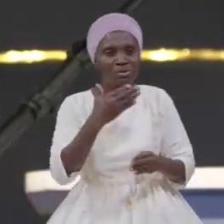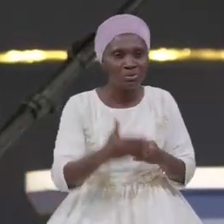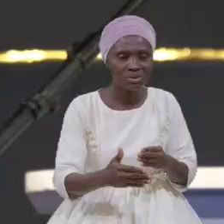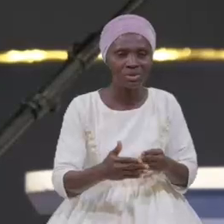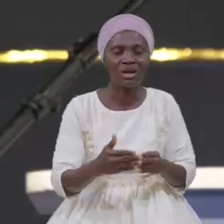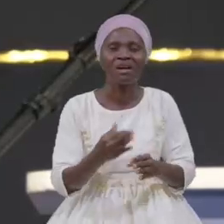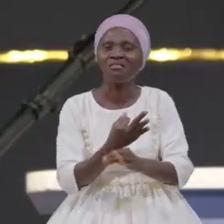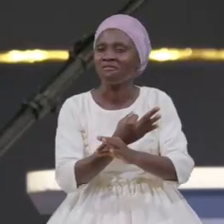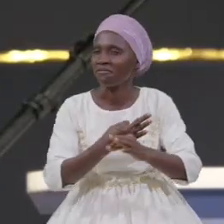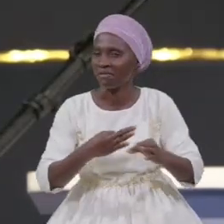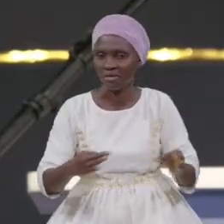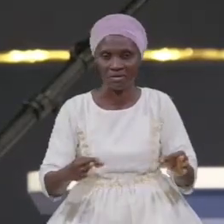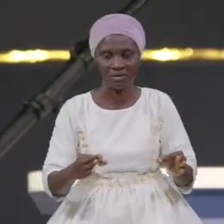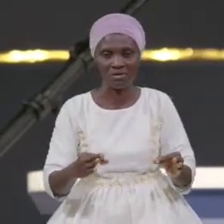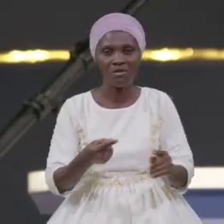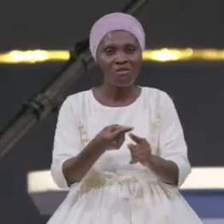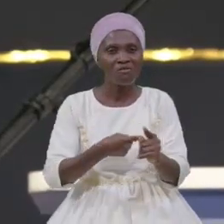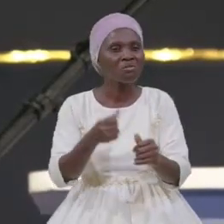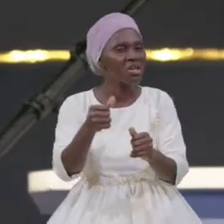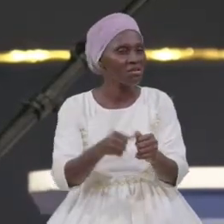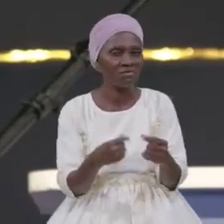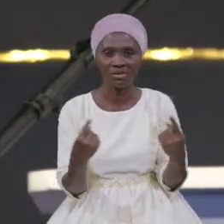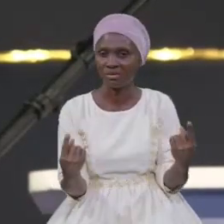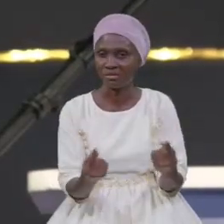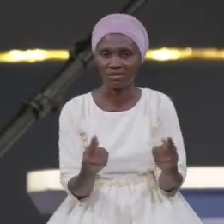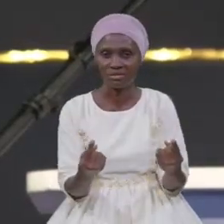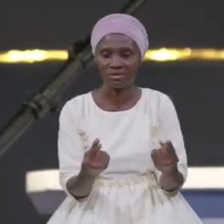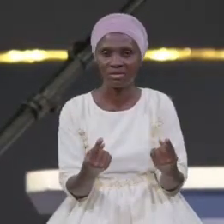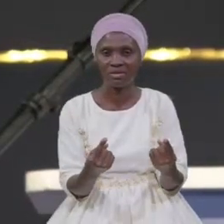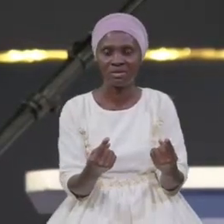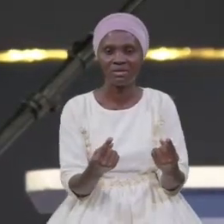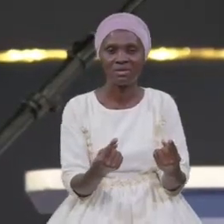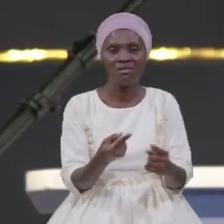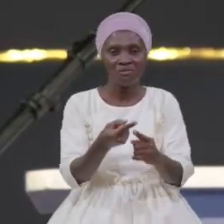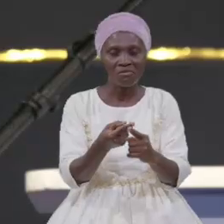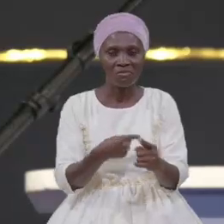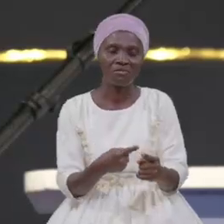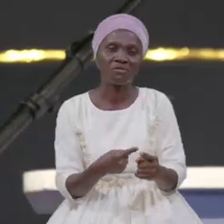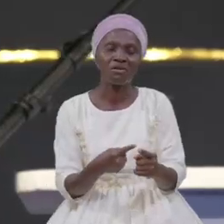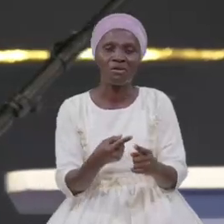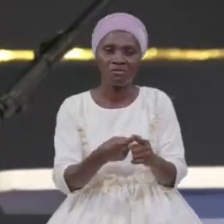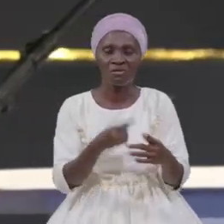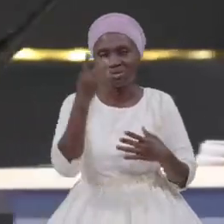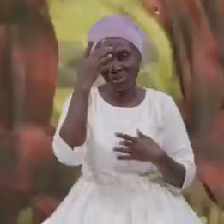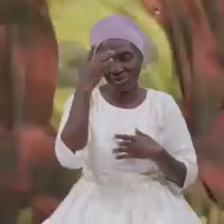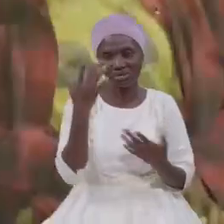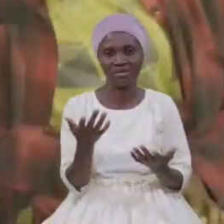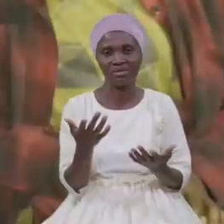from everything, from sin to sickness to Satan. Tonight, you have